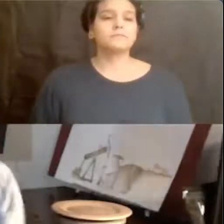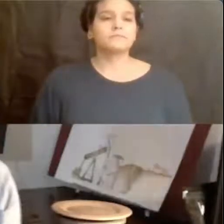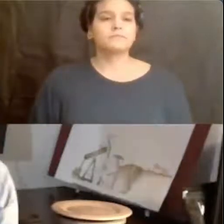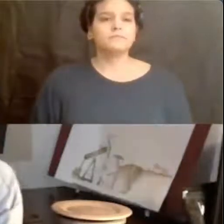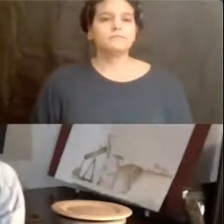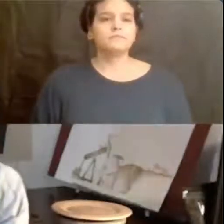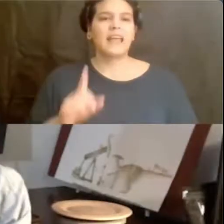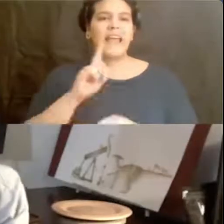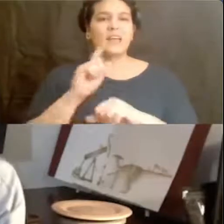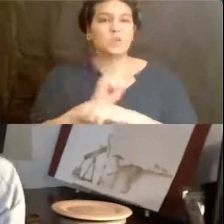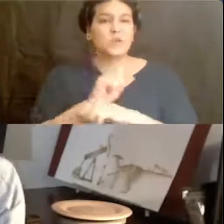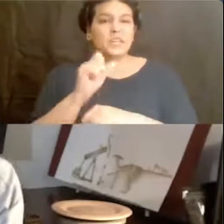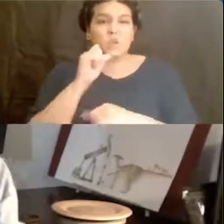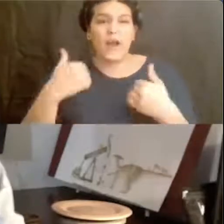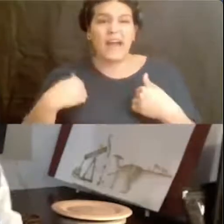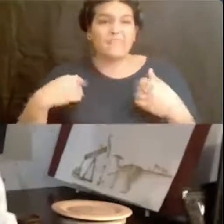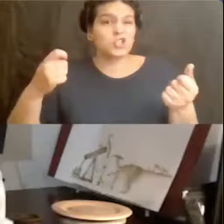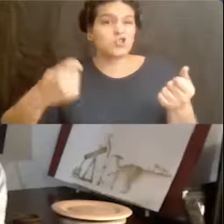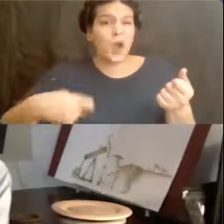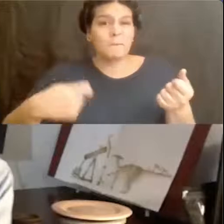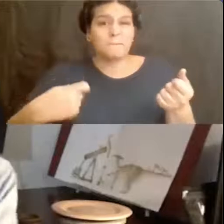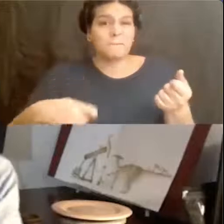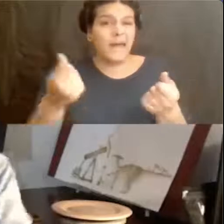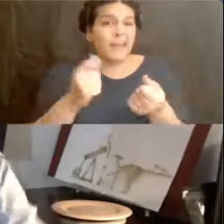actually don't have a drum or anything,